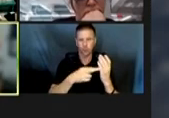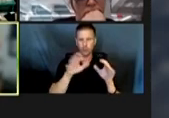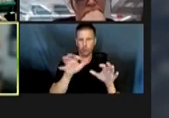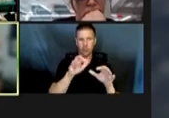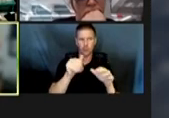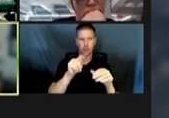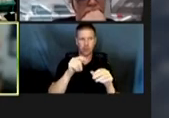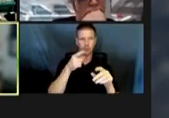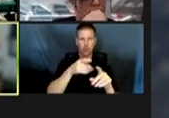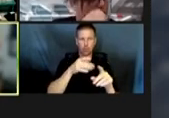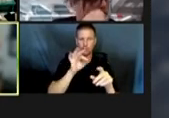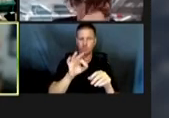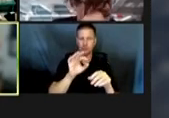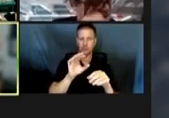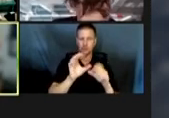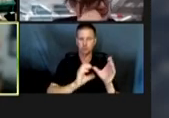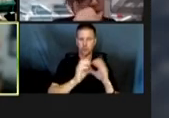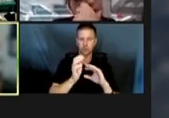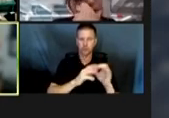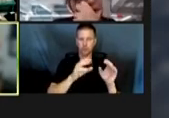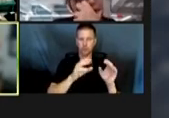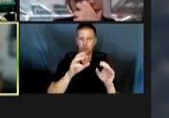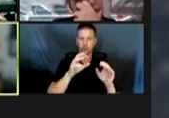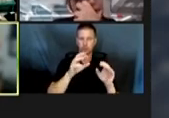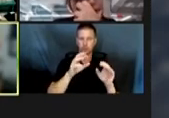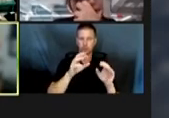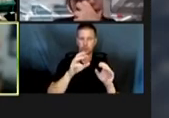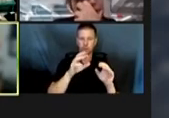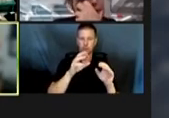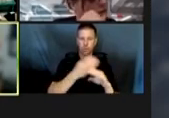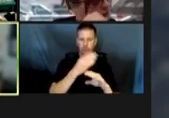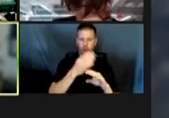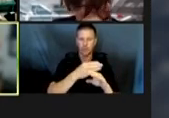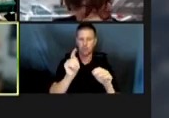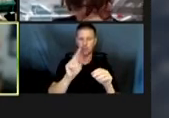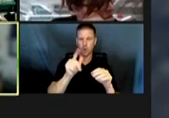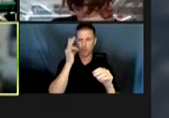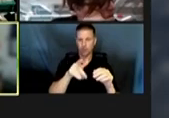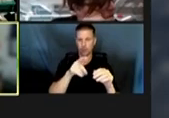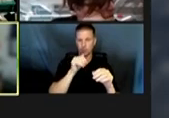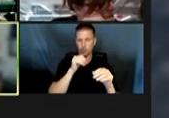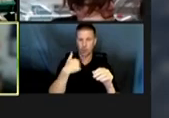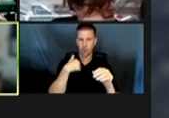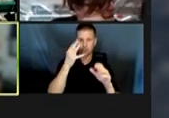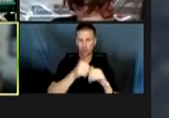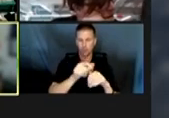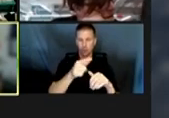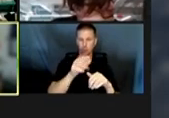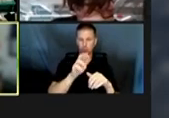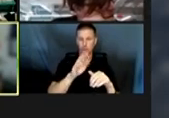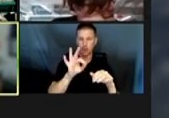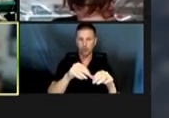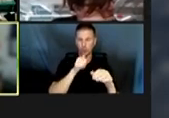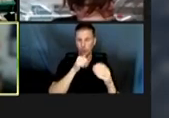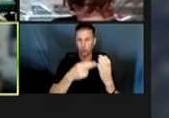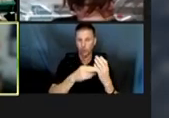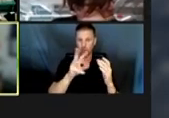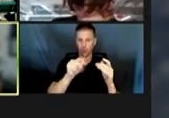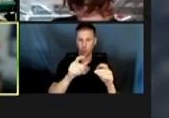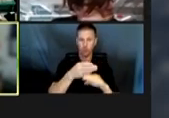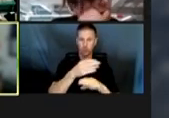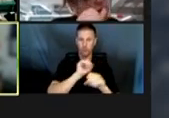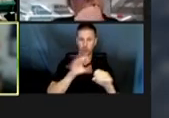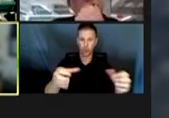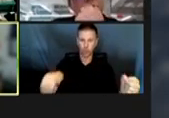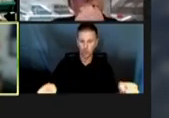the point of construction or renovation to the bathroom walls. Because if you don't have experience with grab bars, if you don't reinforce the walls before you put